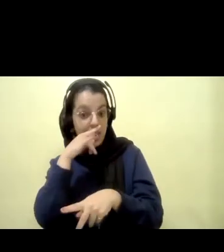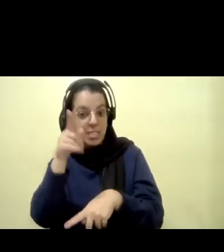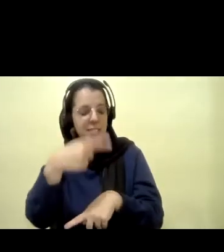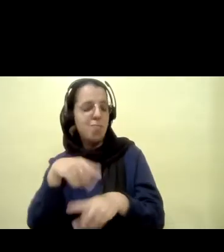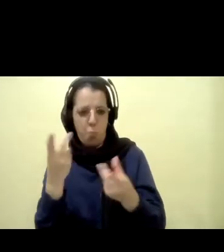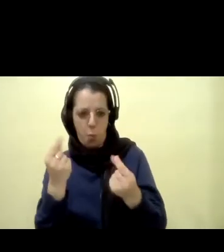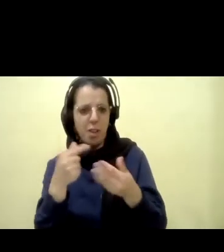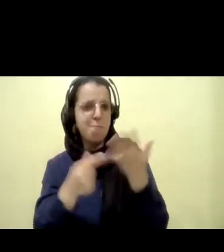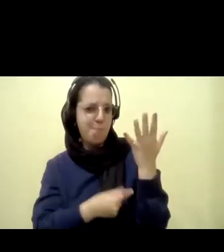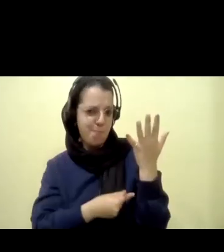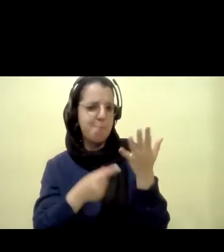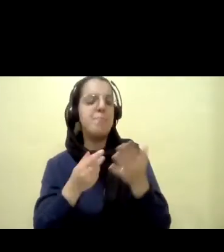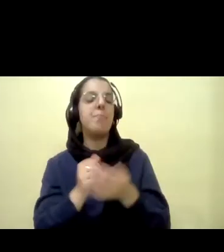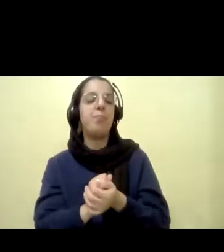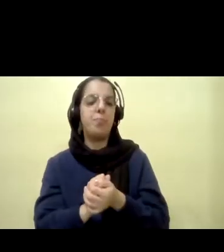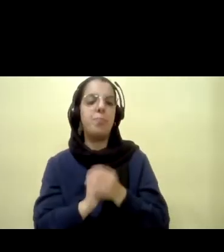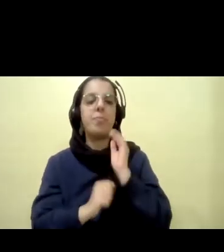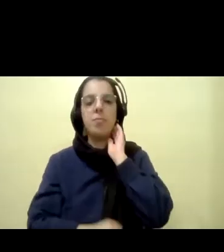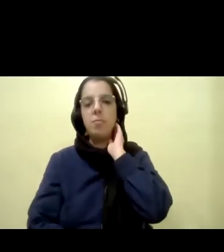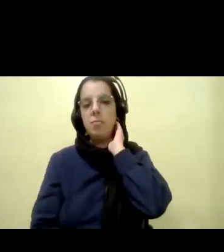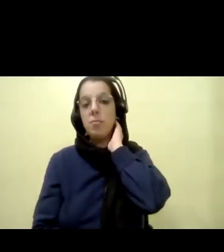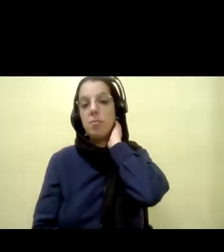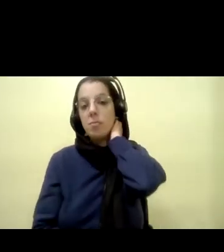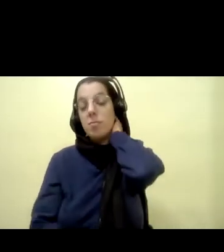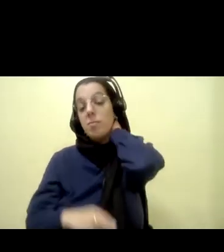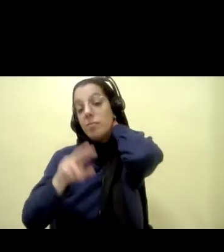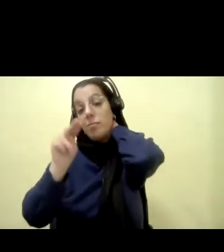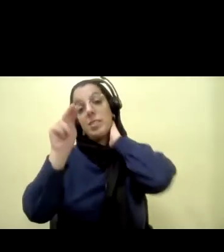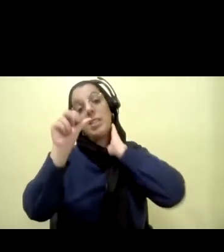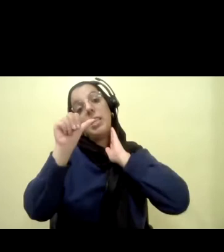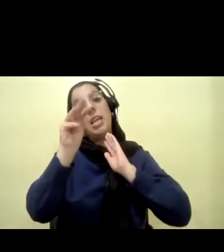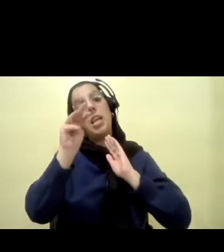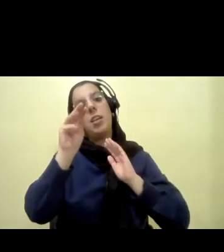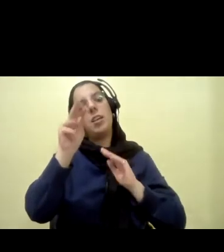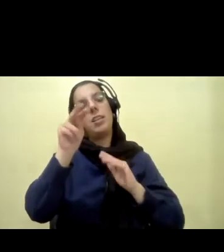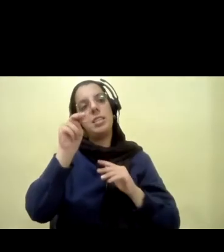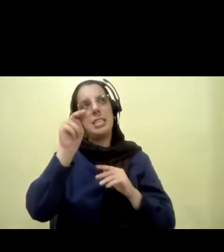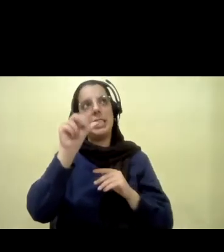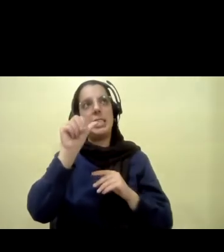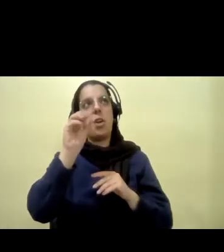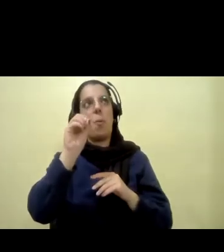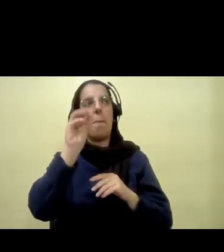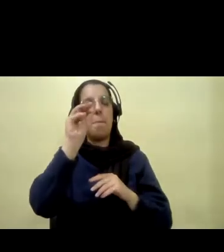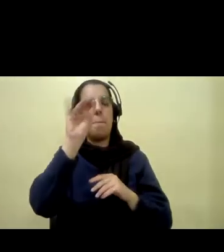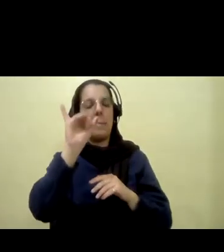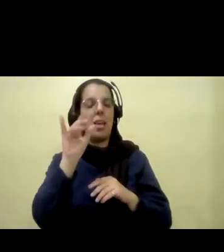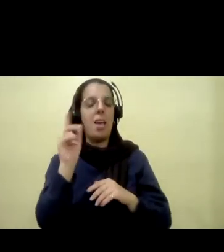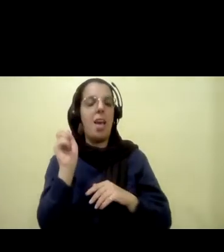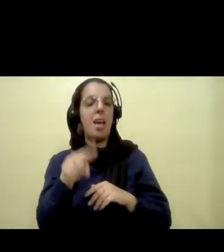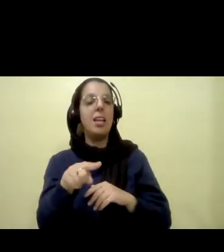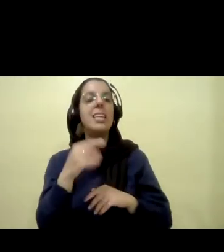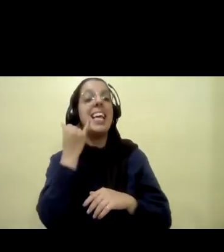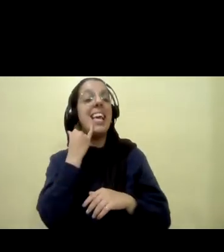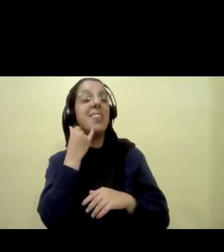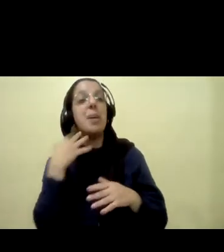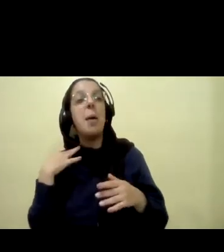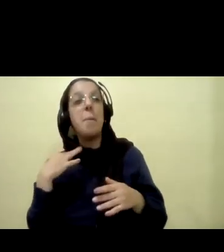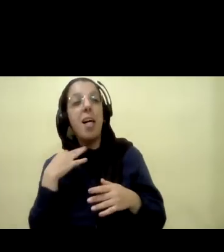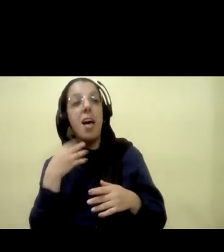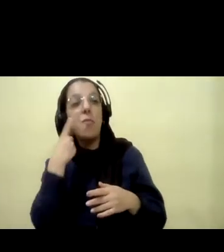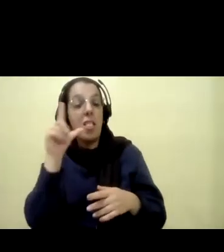be. Also from Naomi, nuance to earlier question, if I'm applying to a strategic program, library